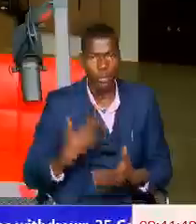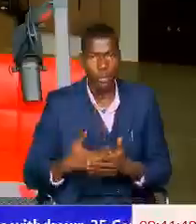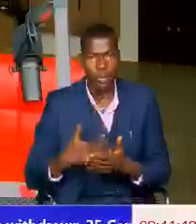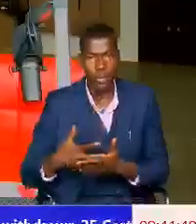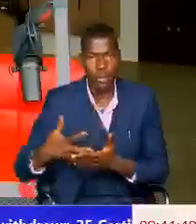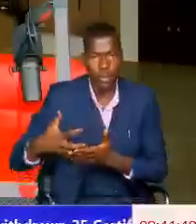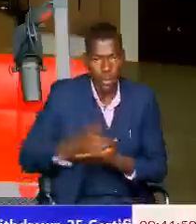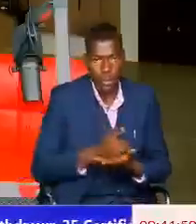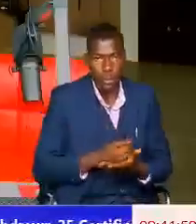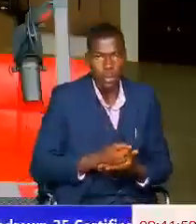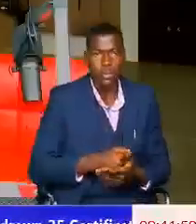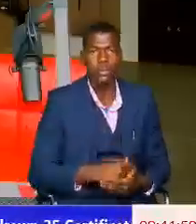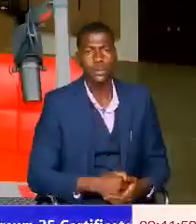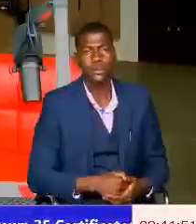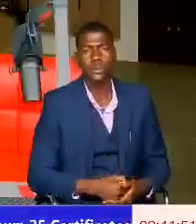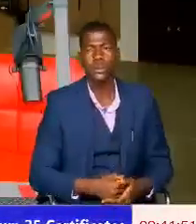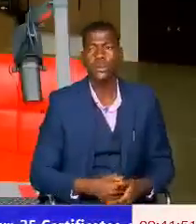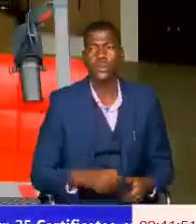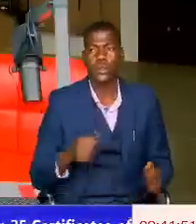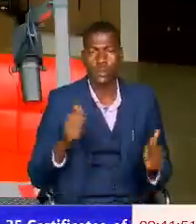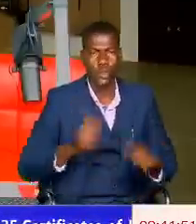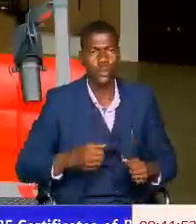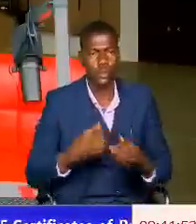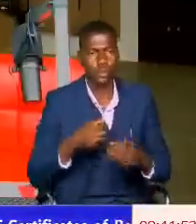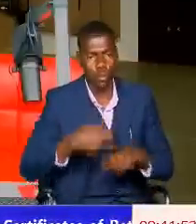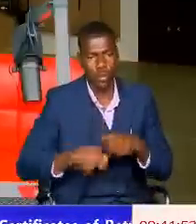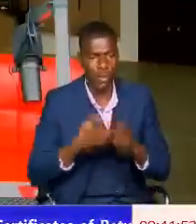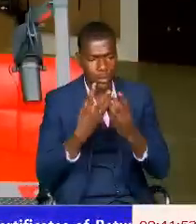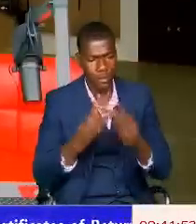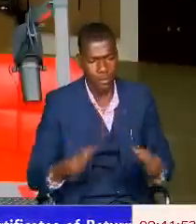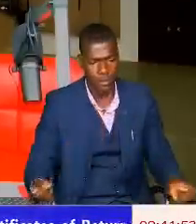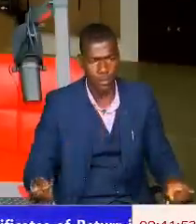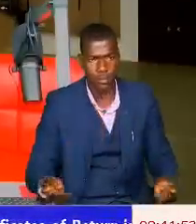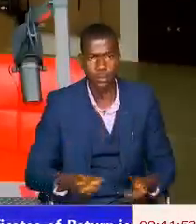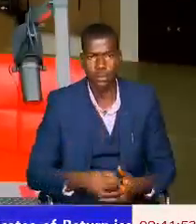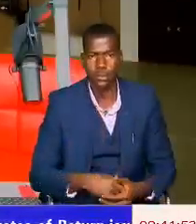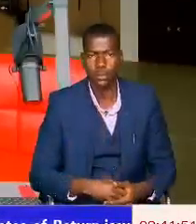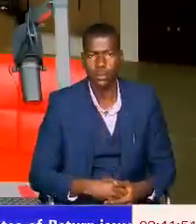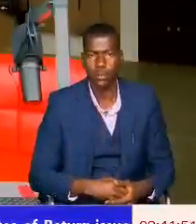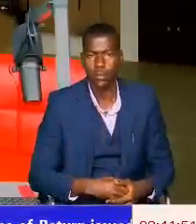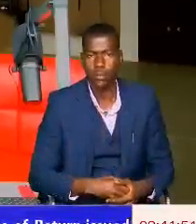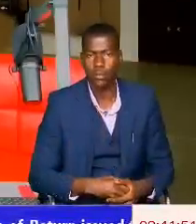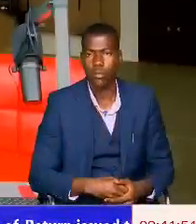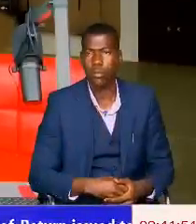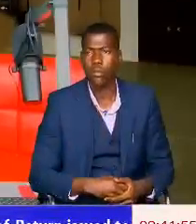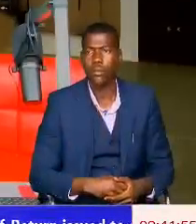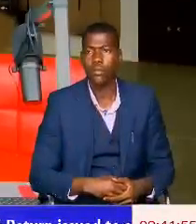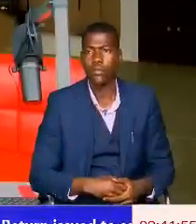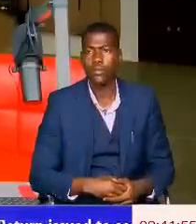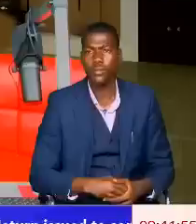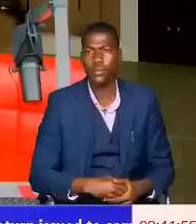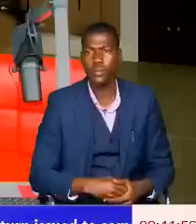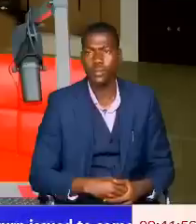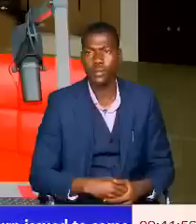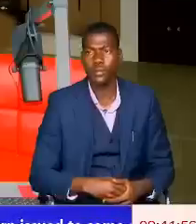my money. So help us God. Ordinary president. My ordinary president, yes, sir.